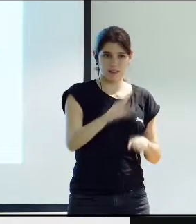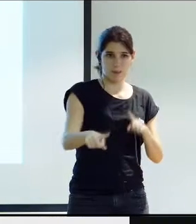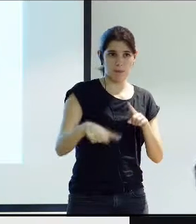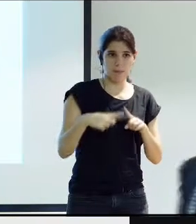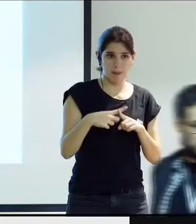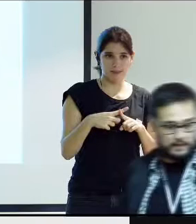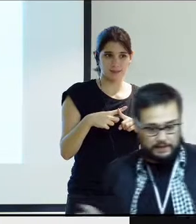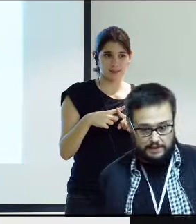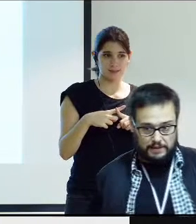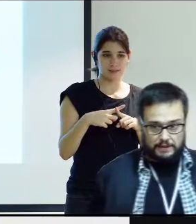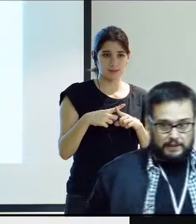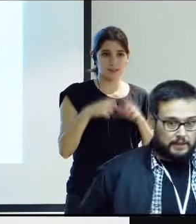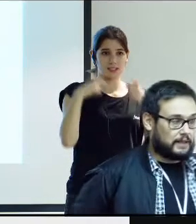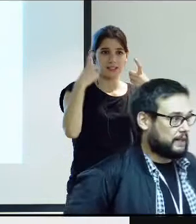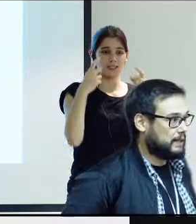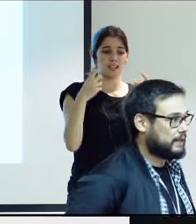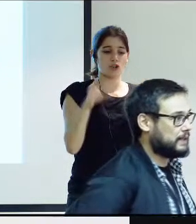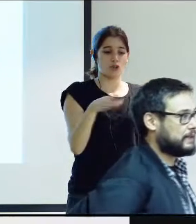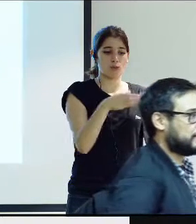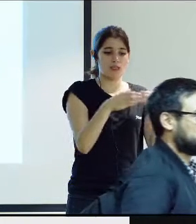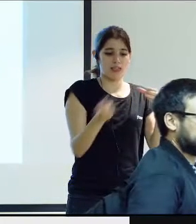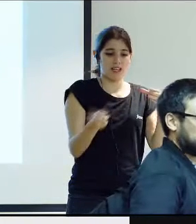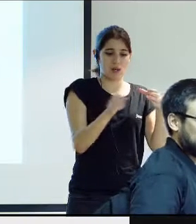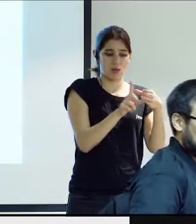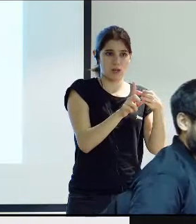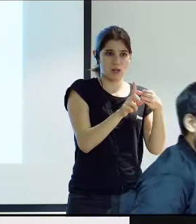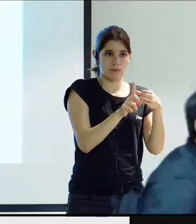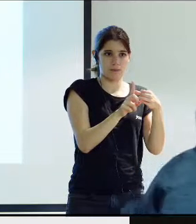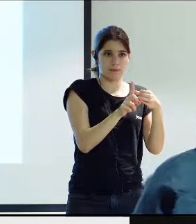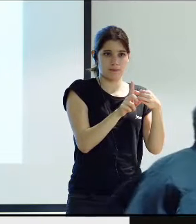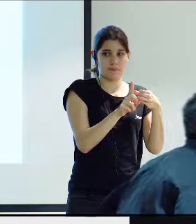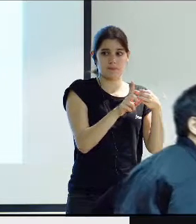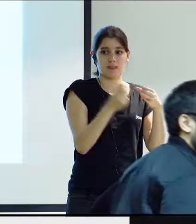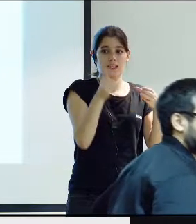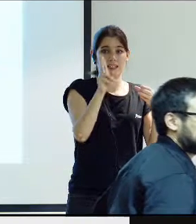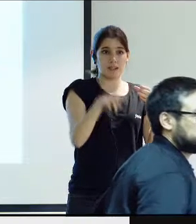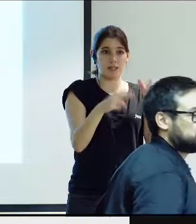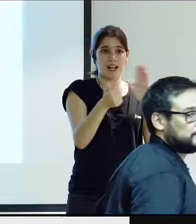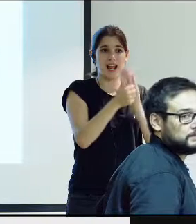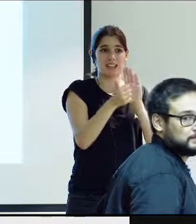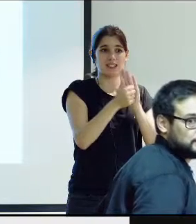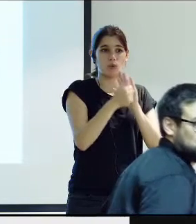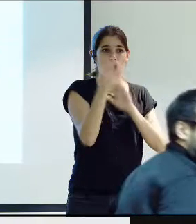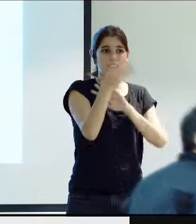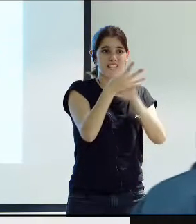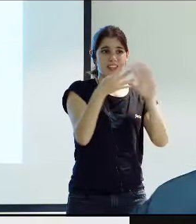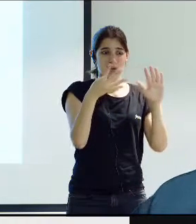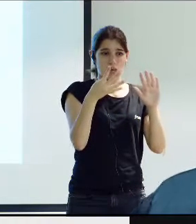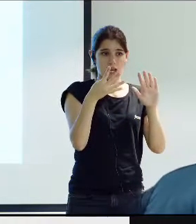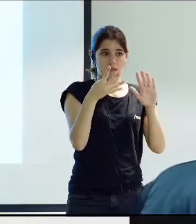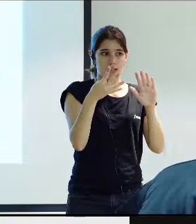And it is basically on Article 19 of the CRPD,